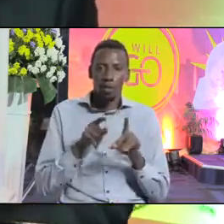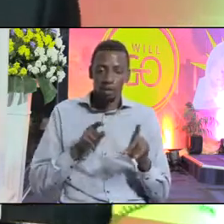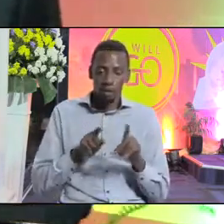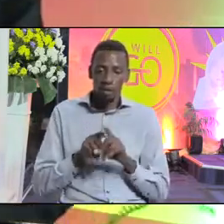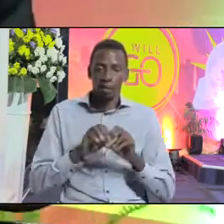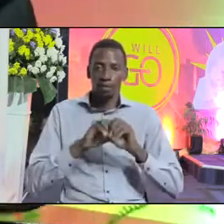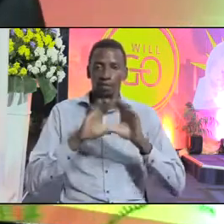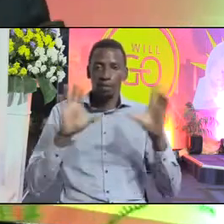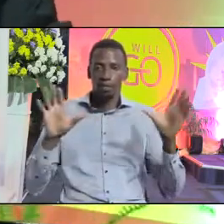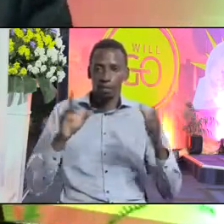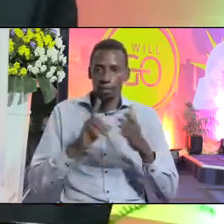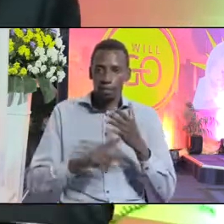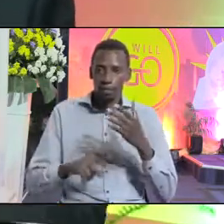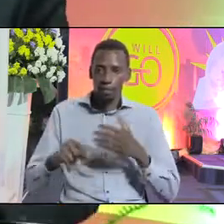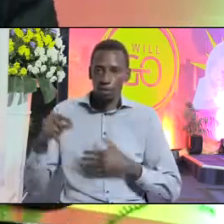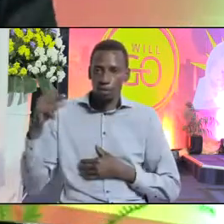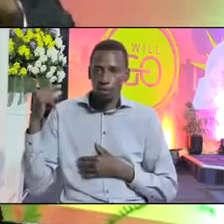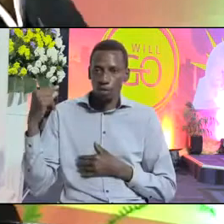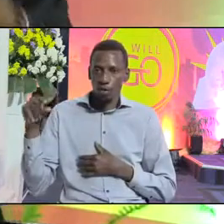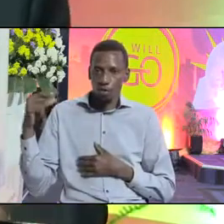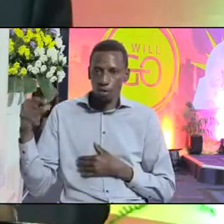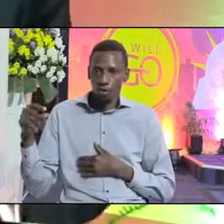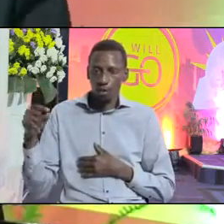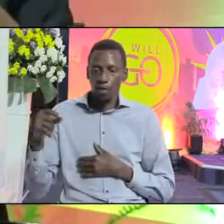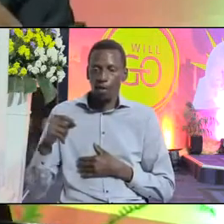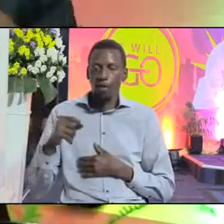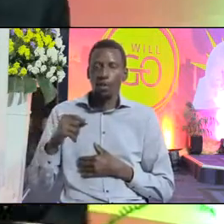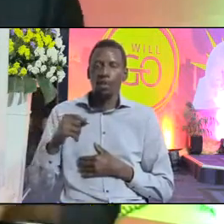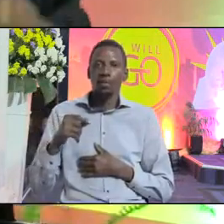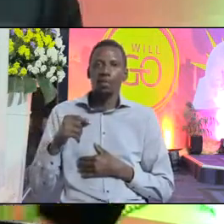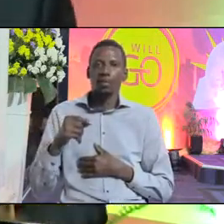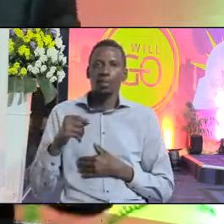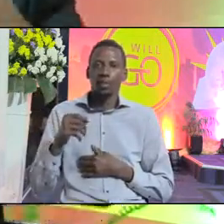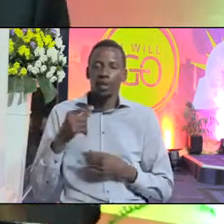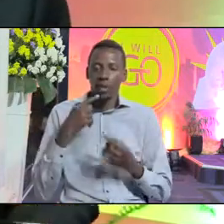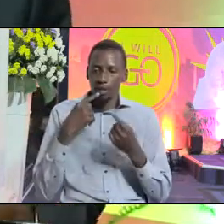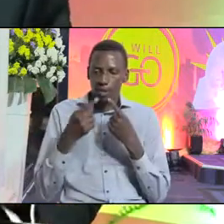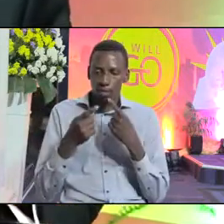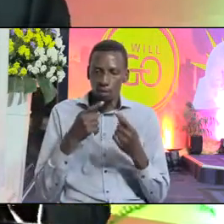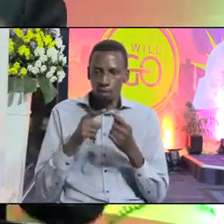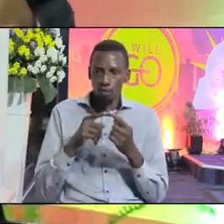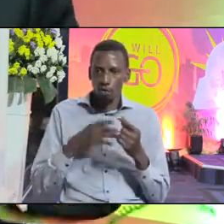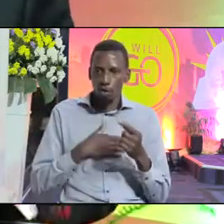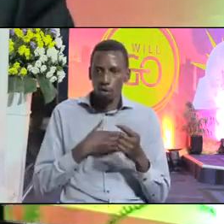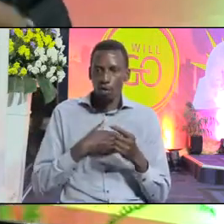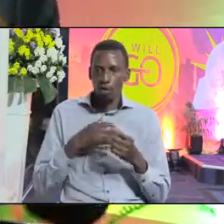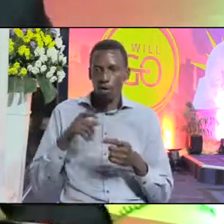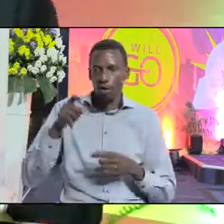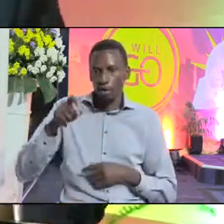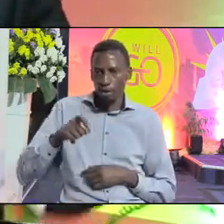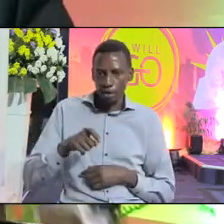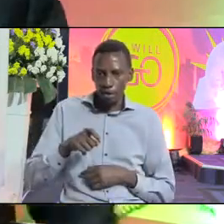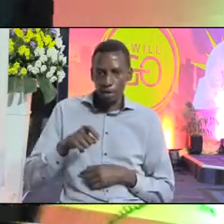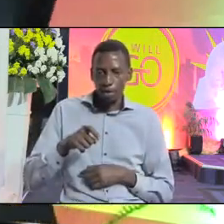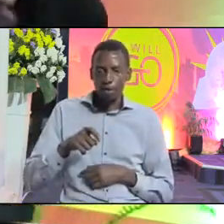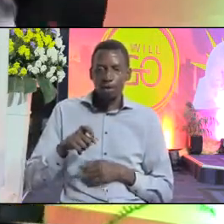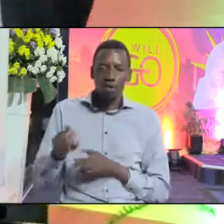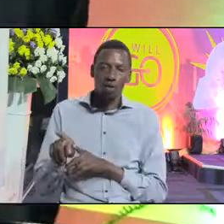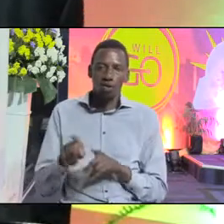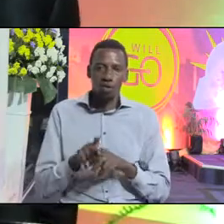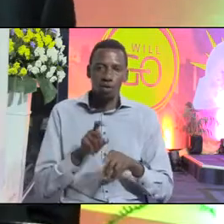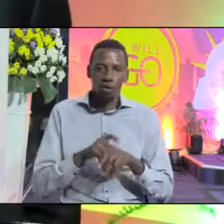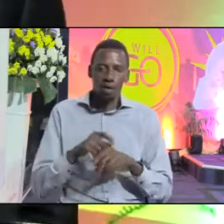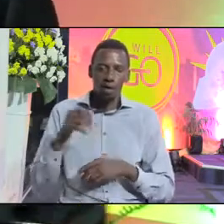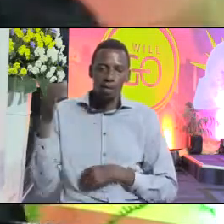The gospel speaks to our need, even if the preacher neglects to call us by